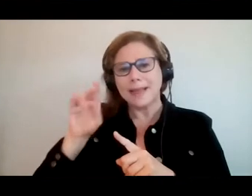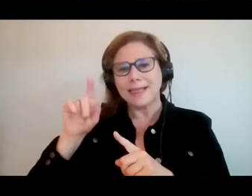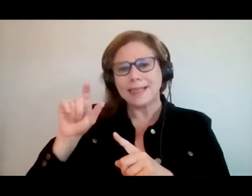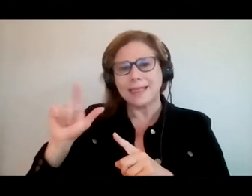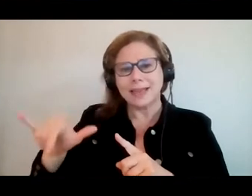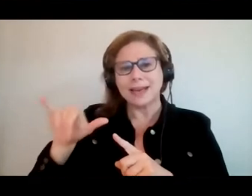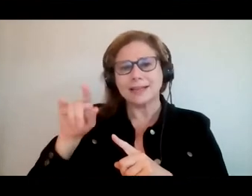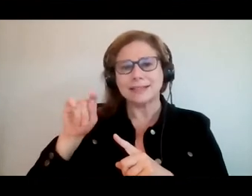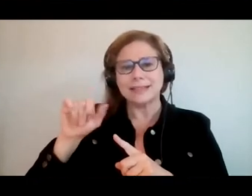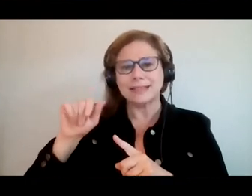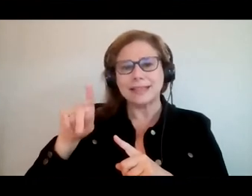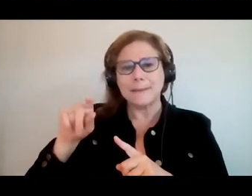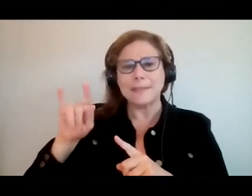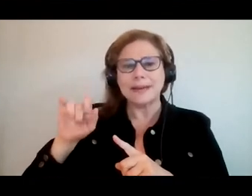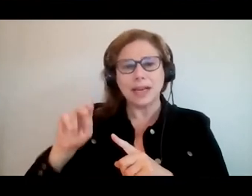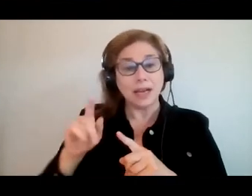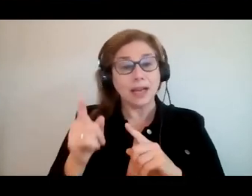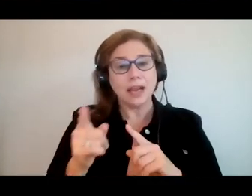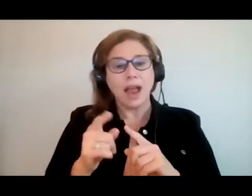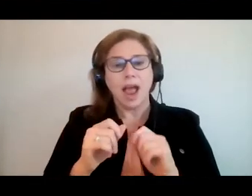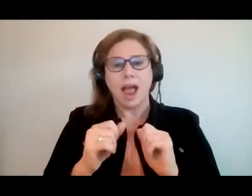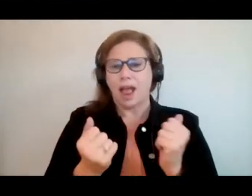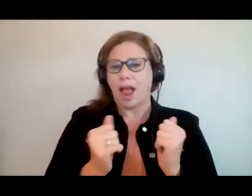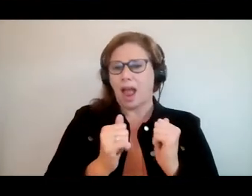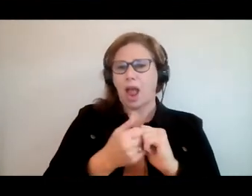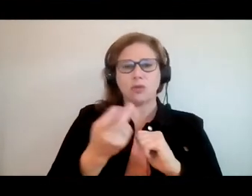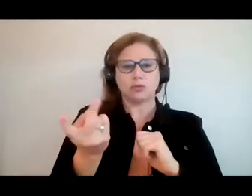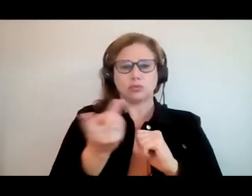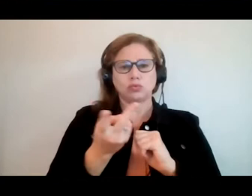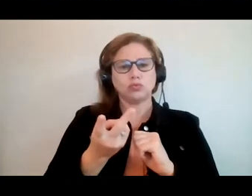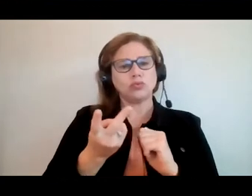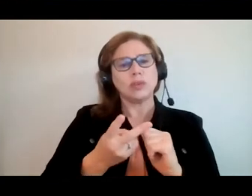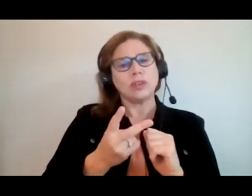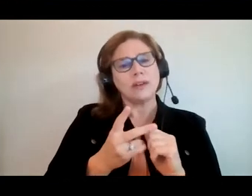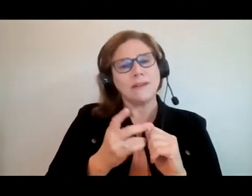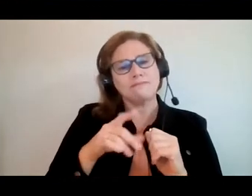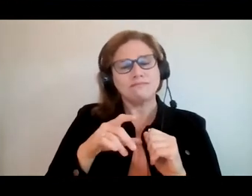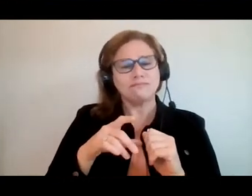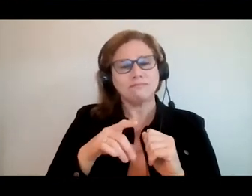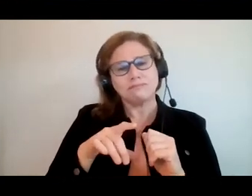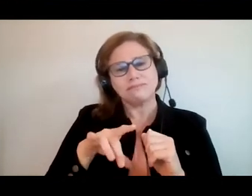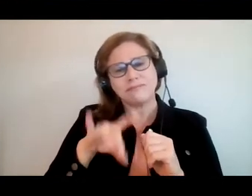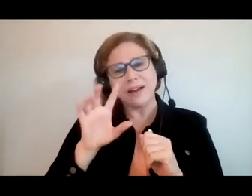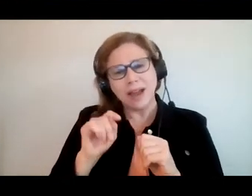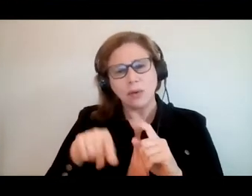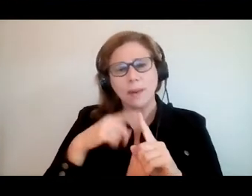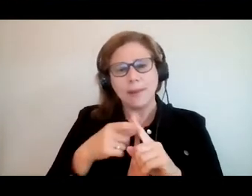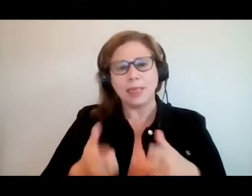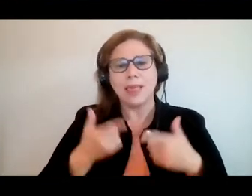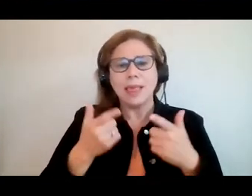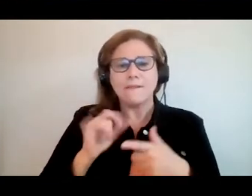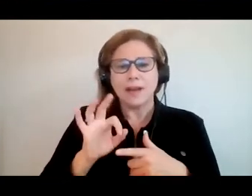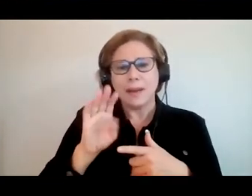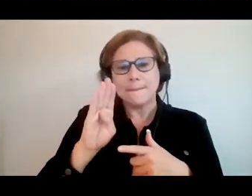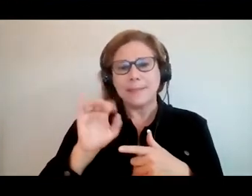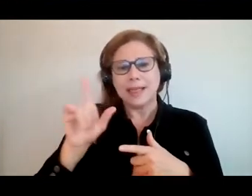by asking, you know, how did you, each of you, come to know about the life of Billy Tipton? And when did the idea of making a